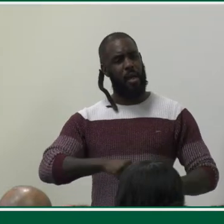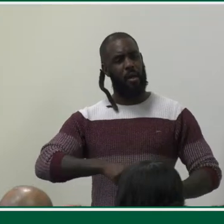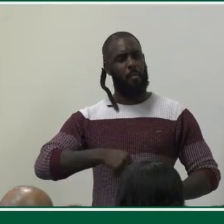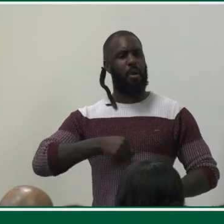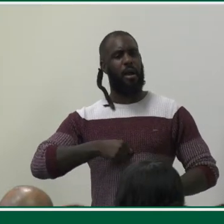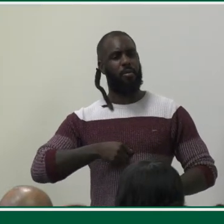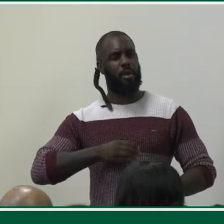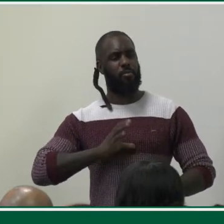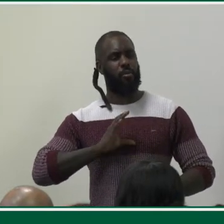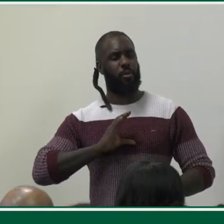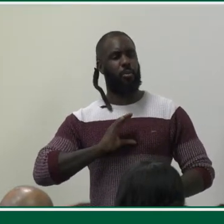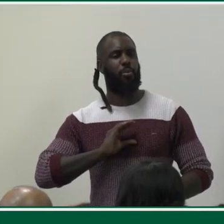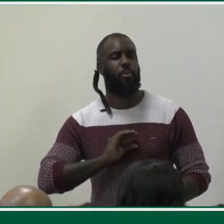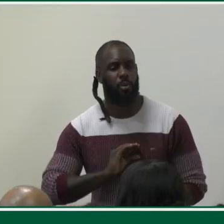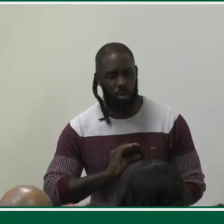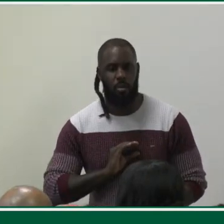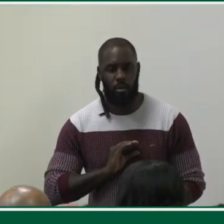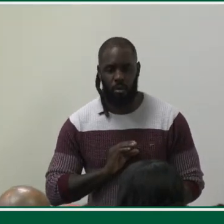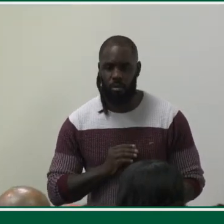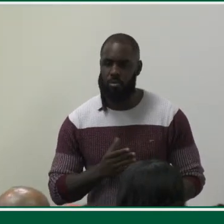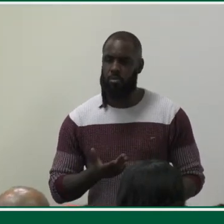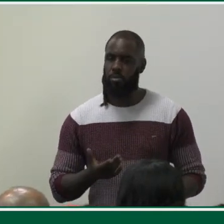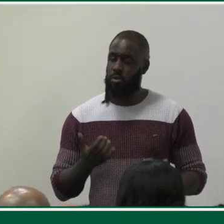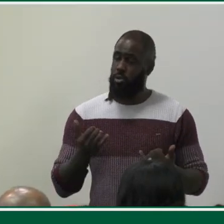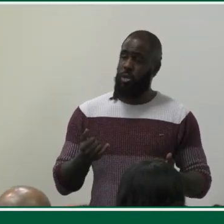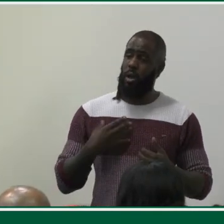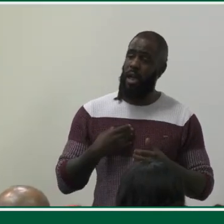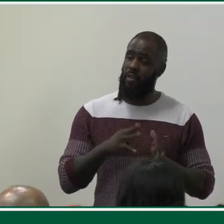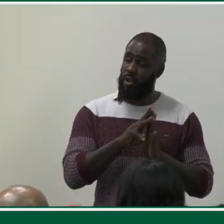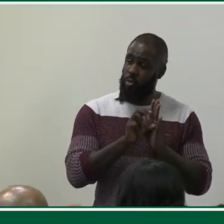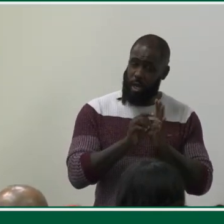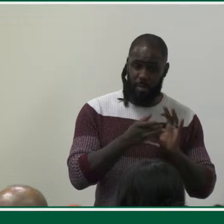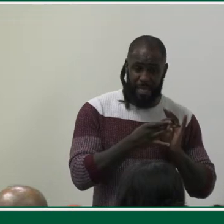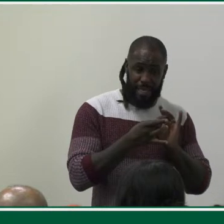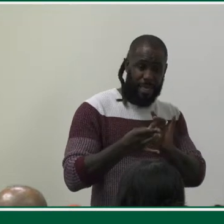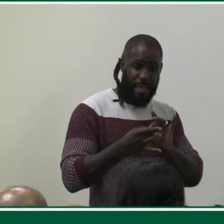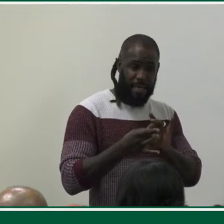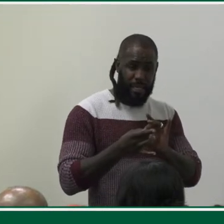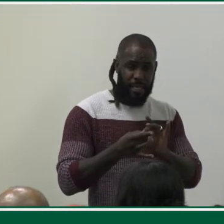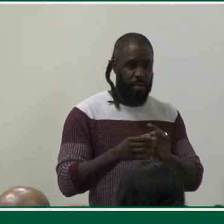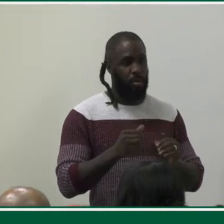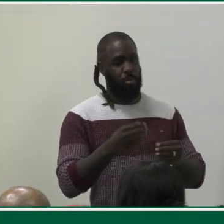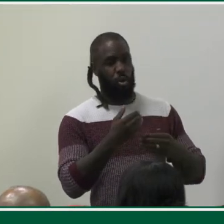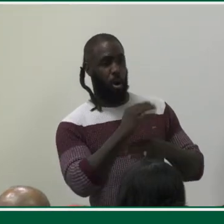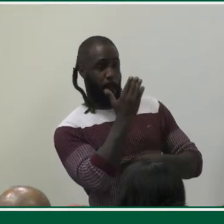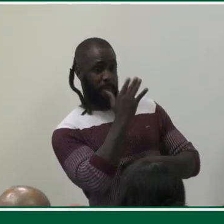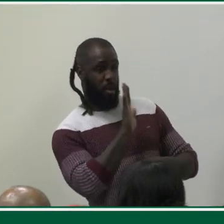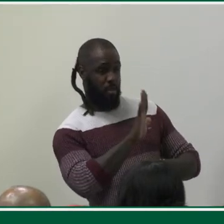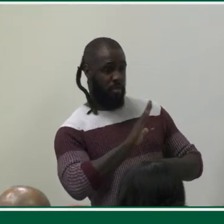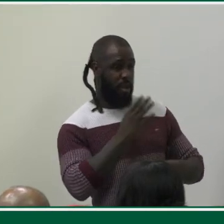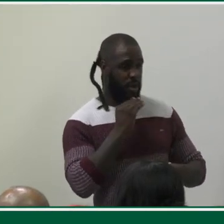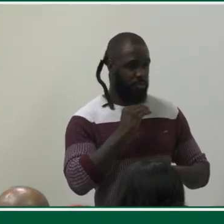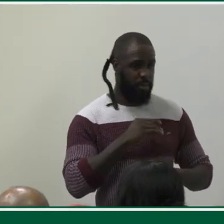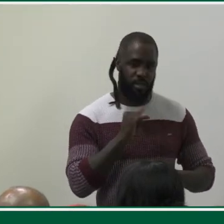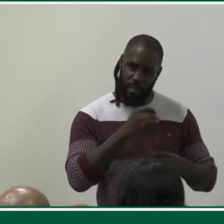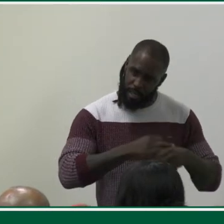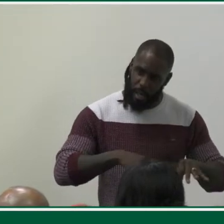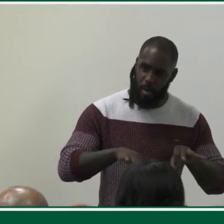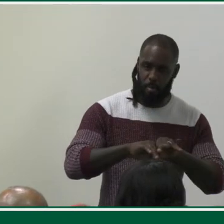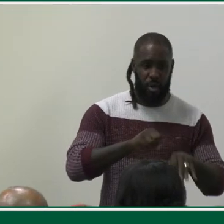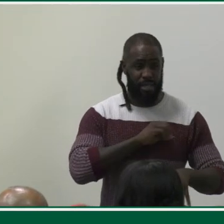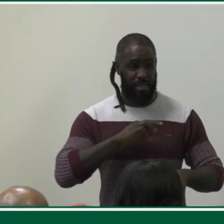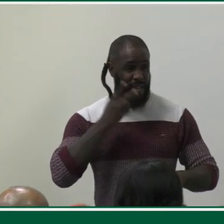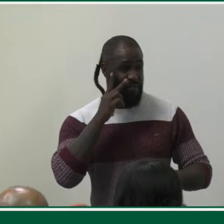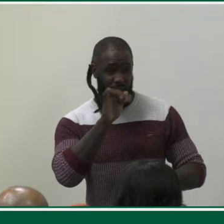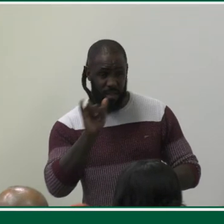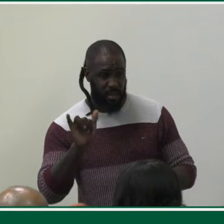away. And so having a curriculum that's relevant, having spaces that are designed for students is critical and important. Having faculty members